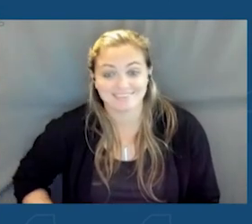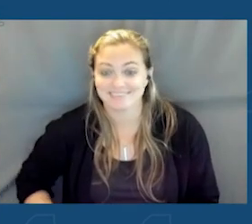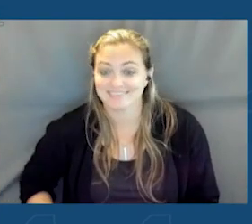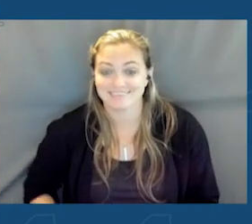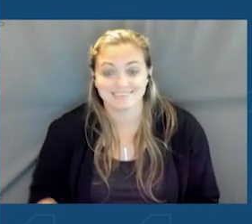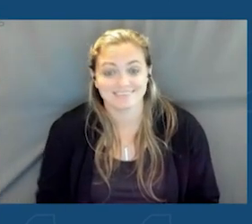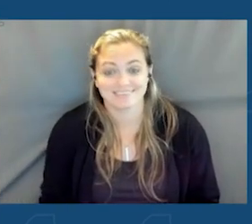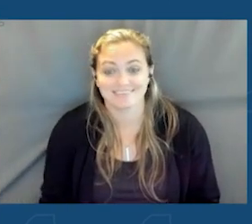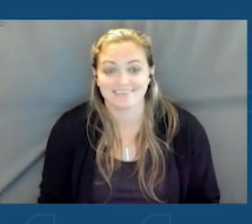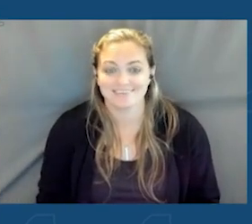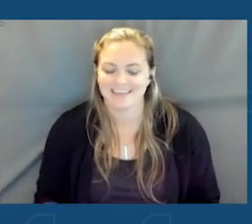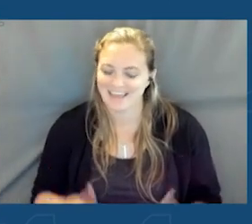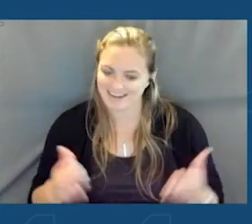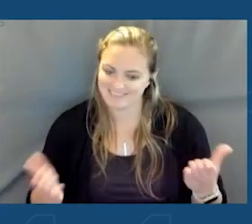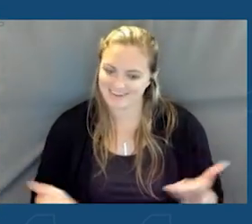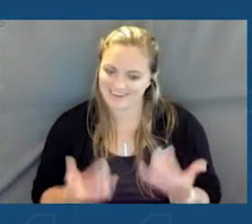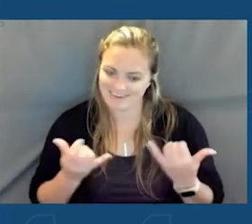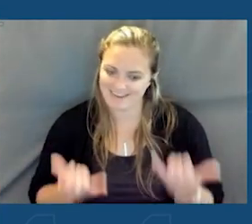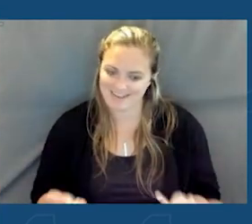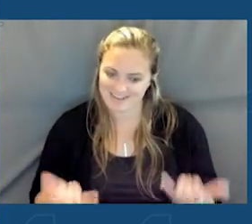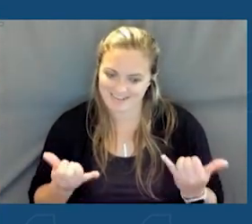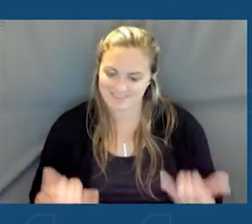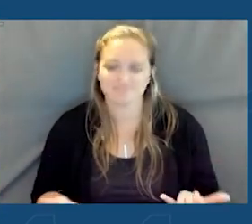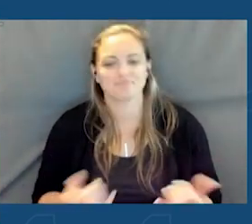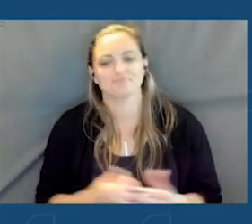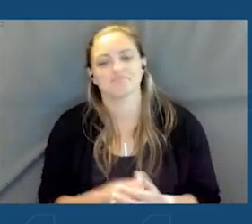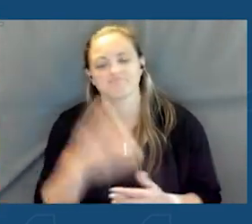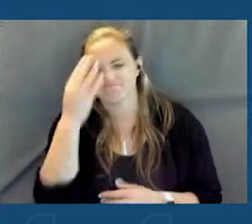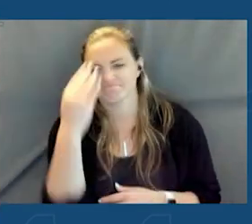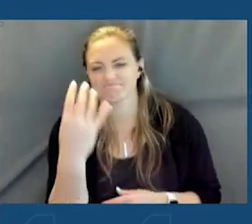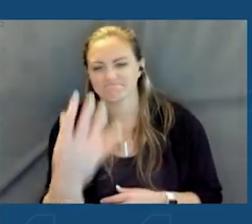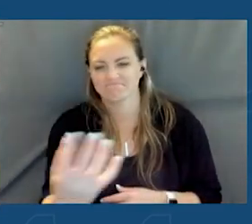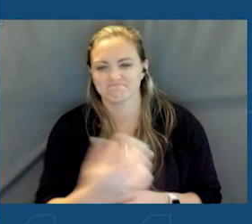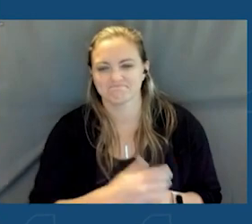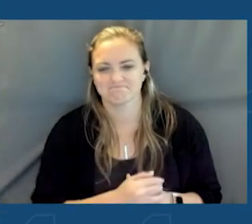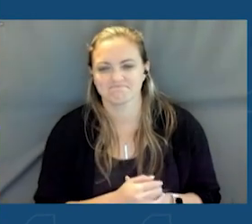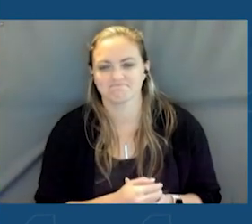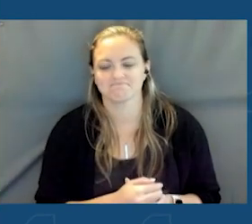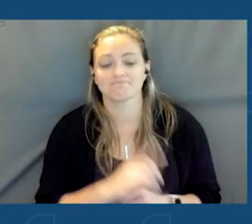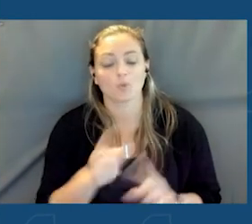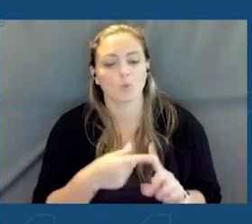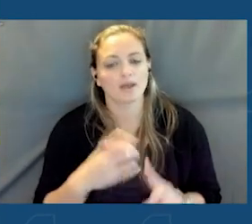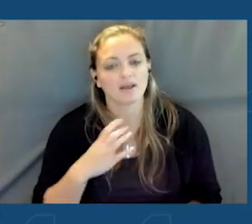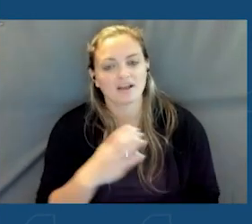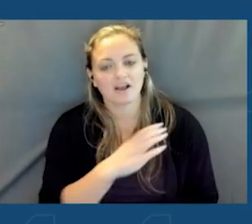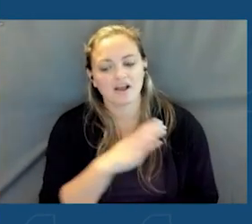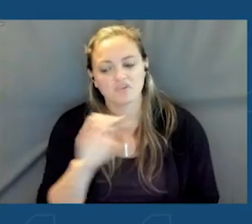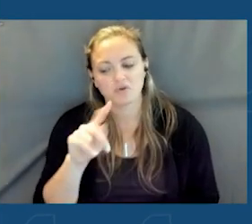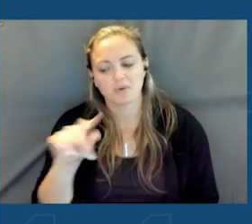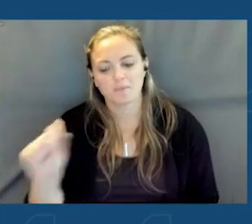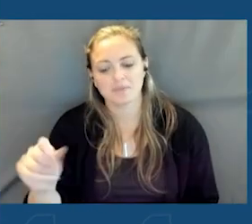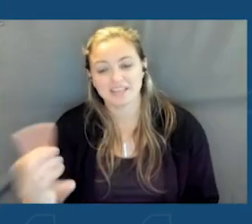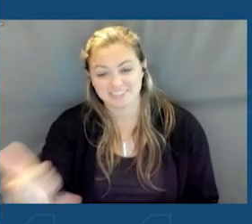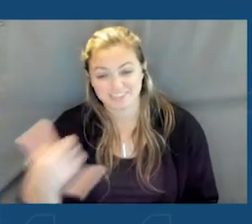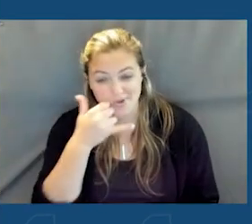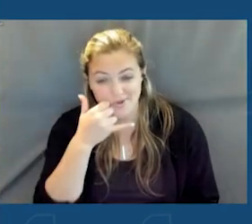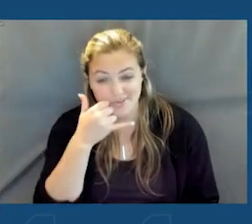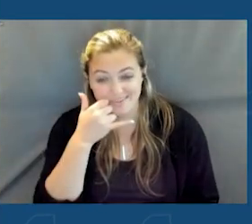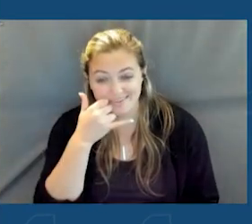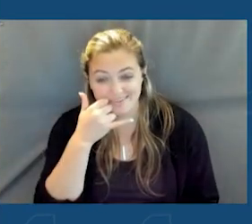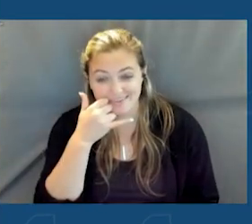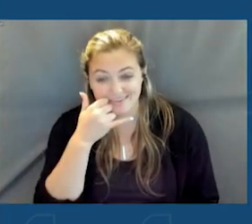And here I am. And I'm going to tell you something. When Congressman Meeks call you and